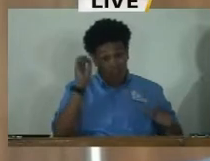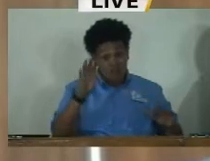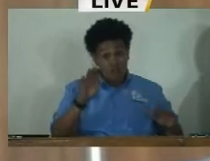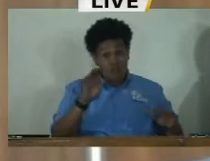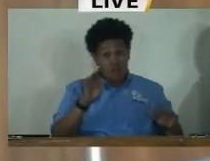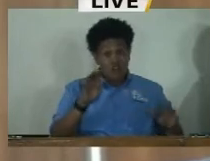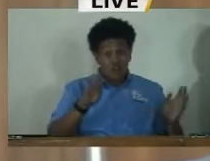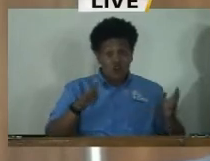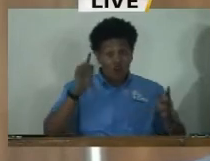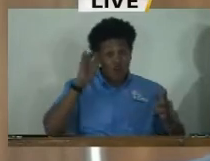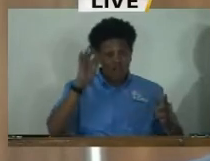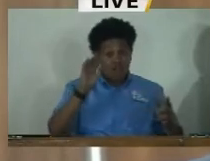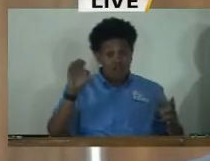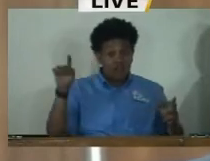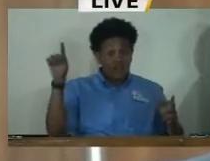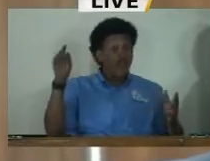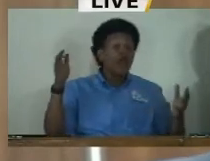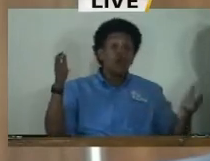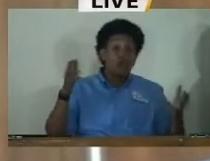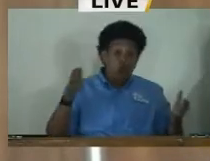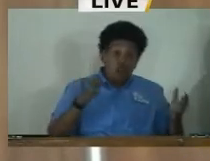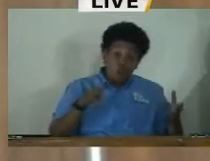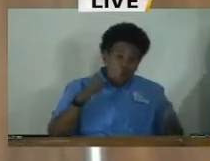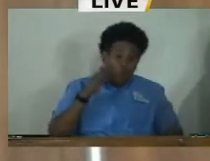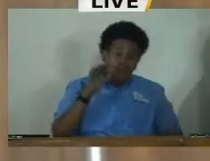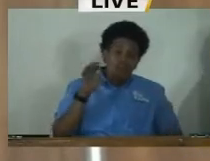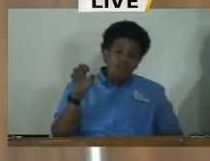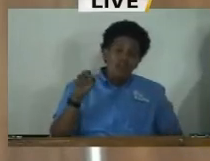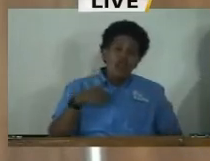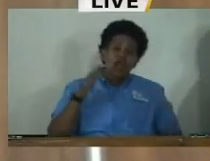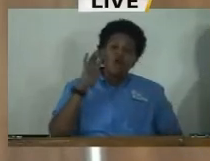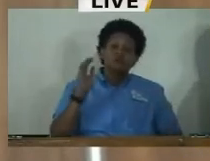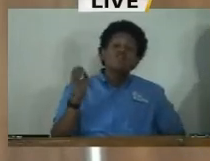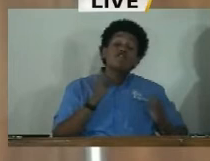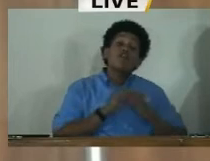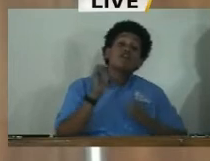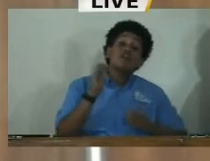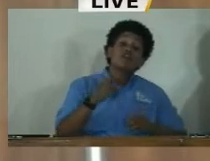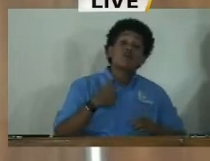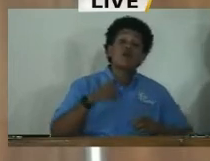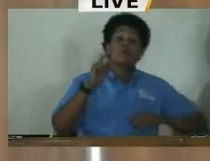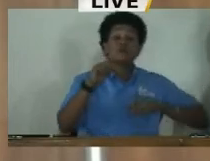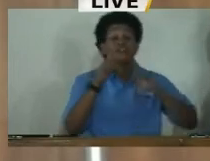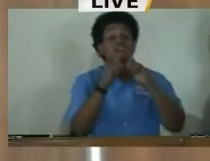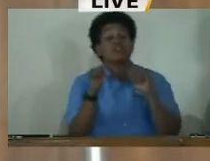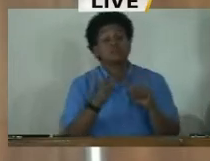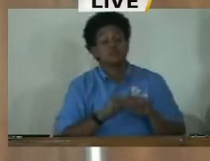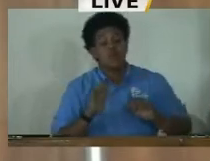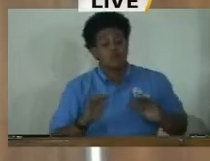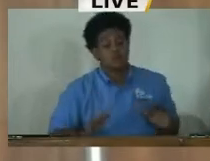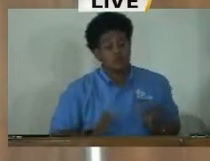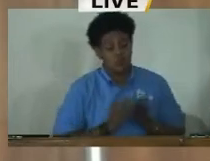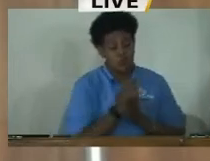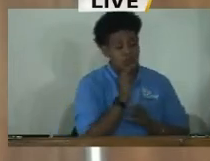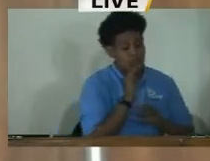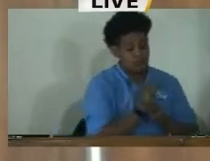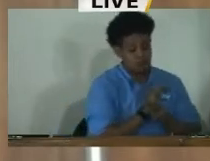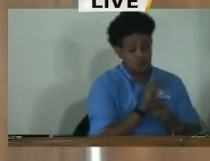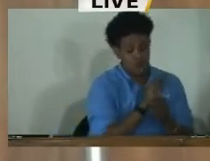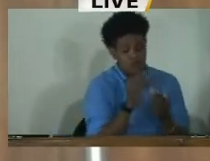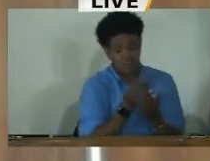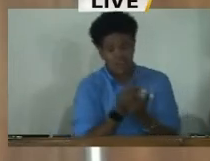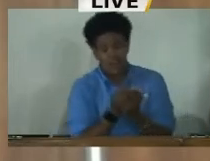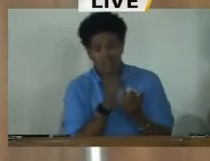fee. They want it. And I would go further, that we must simultaneously, through the Ministry of